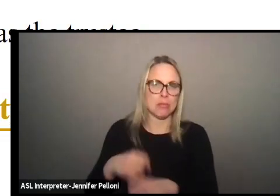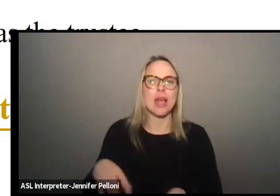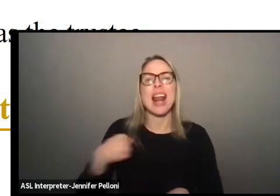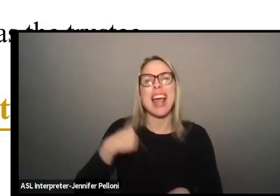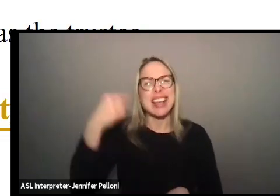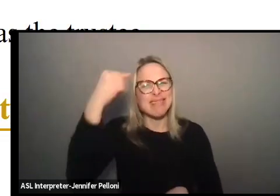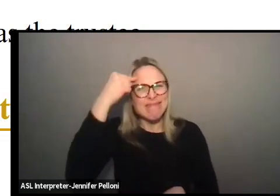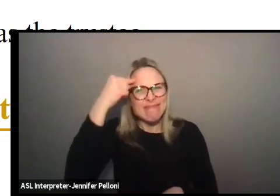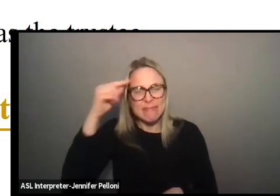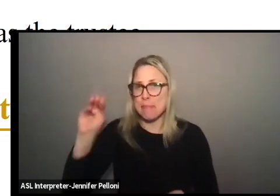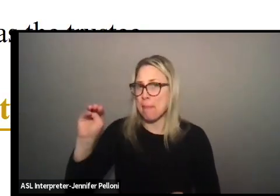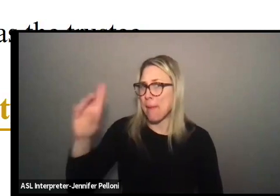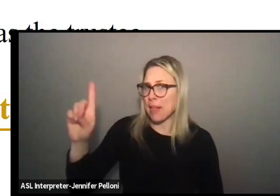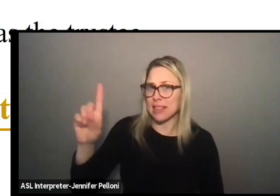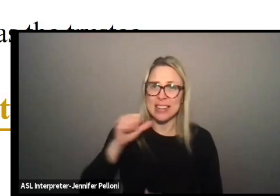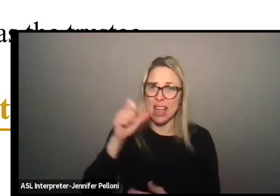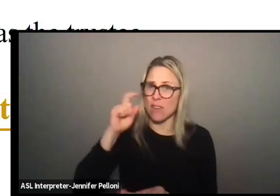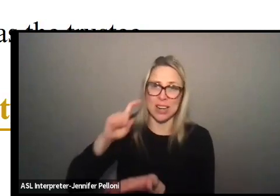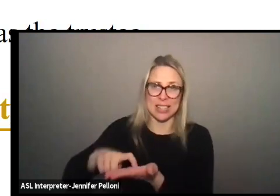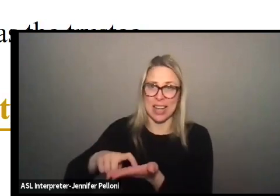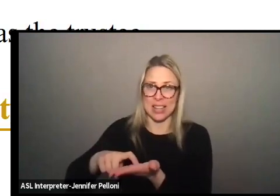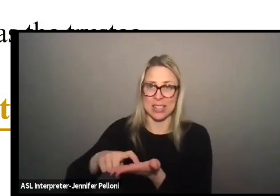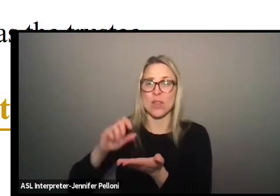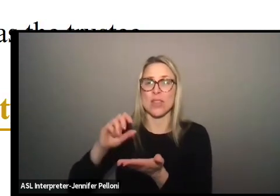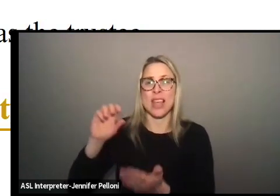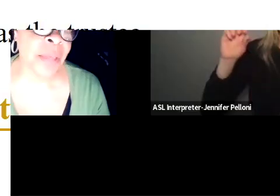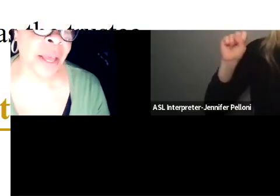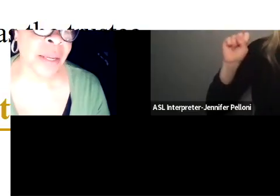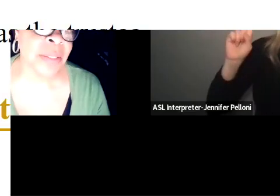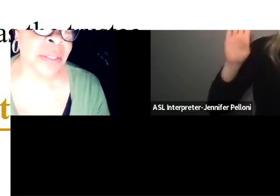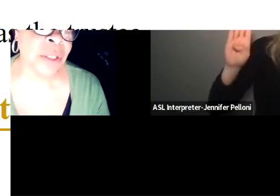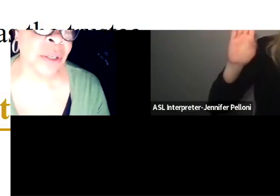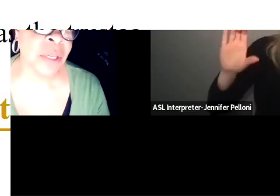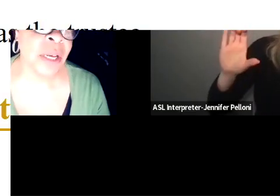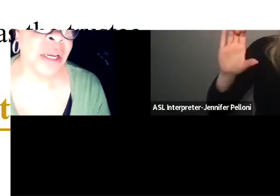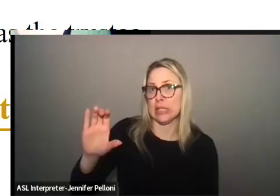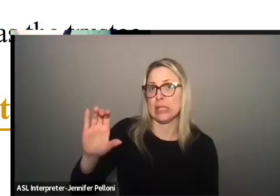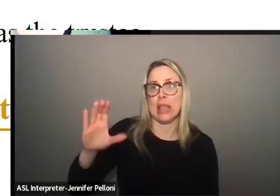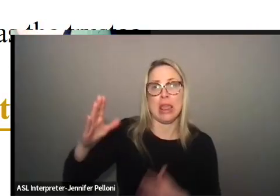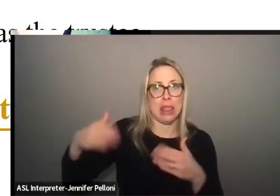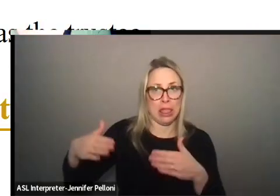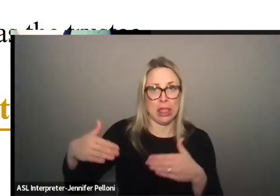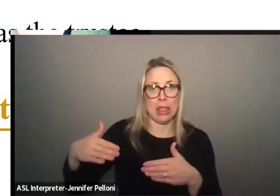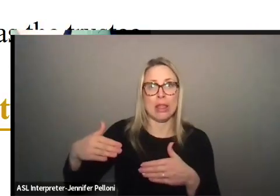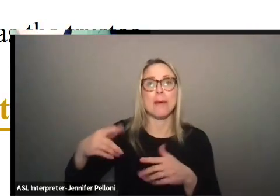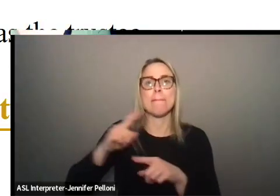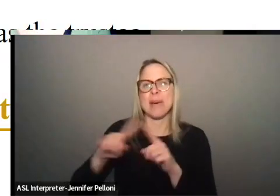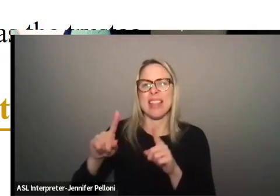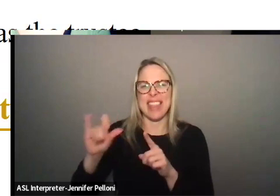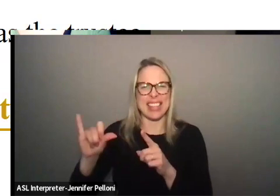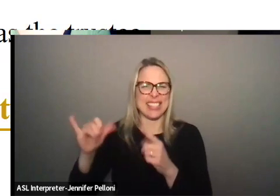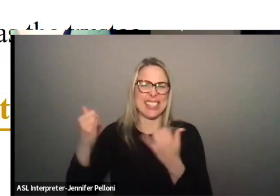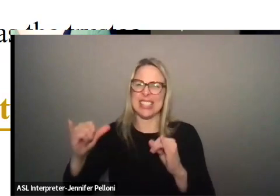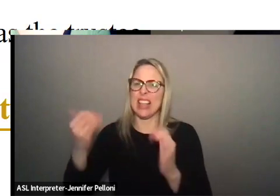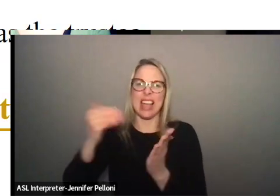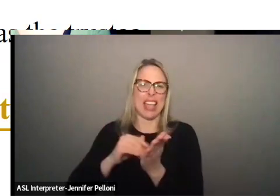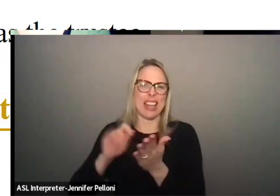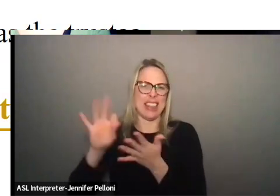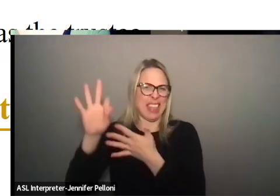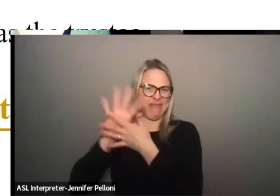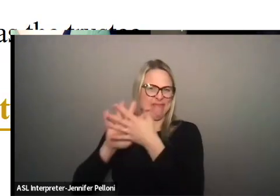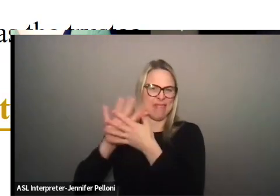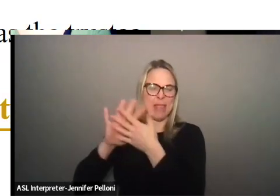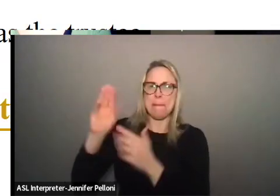Maryland does not recognize, nor does DC, but that's something that is still unclear to me on